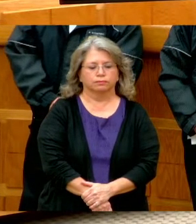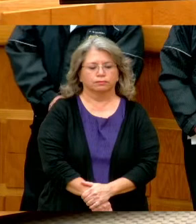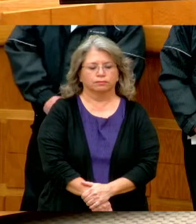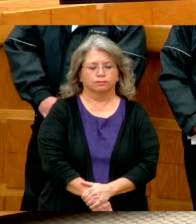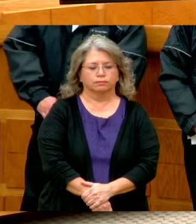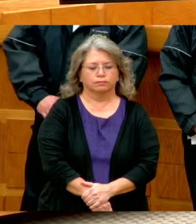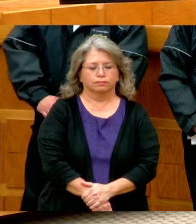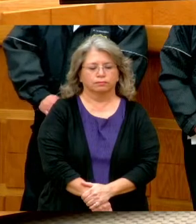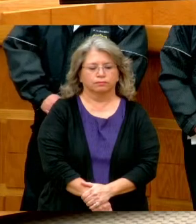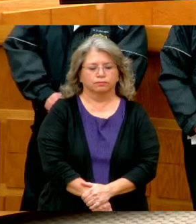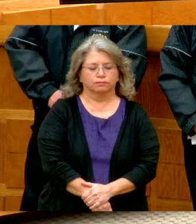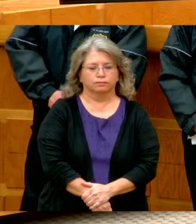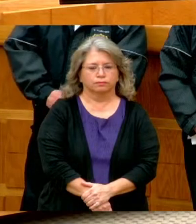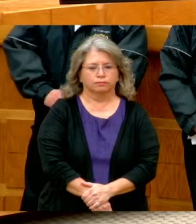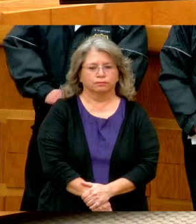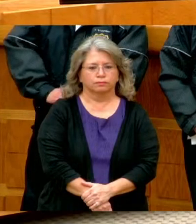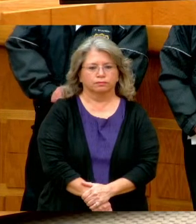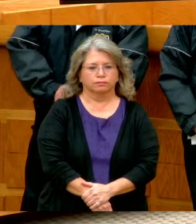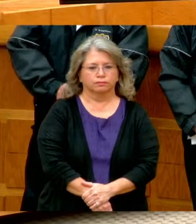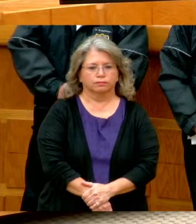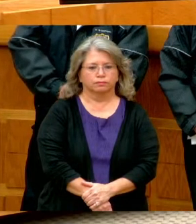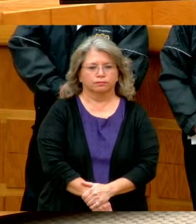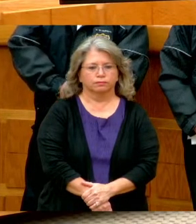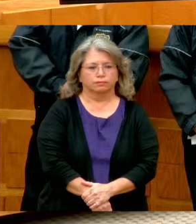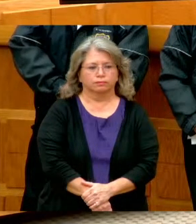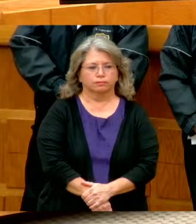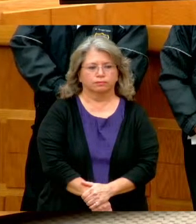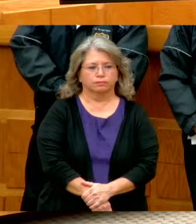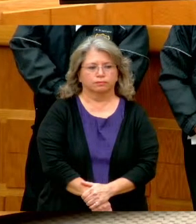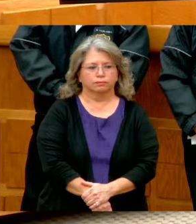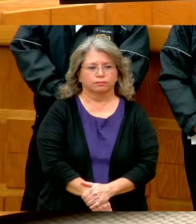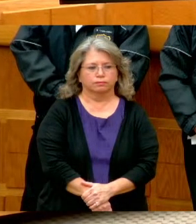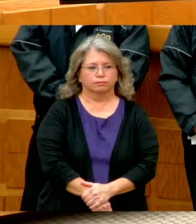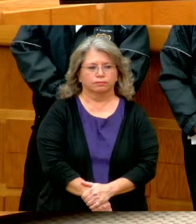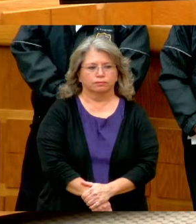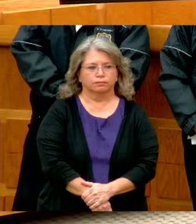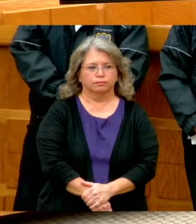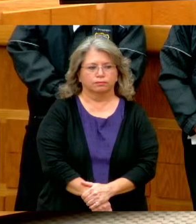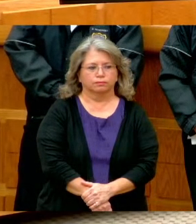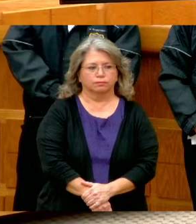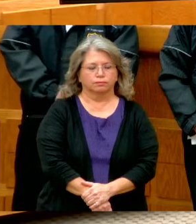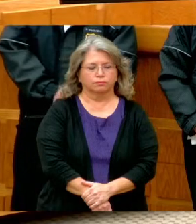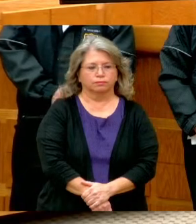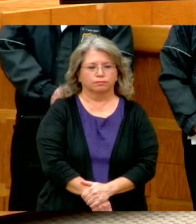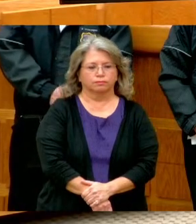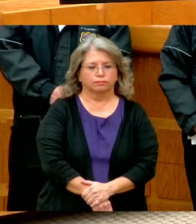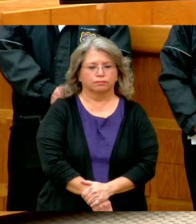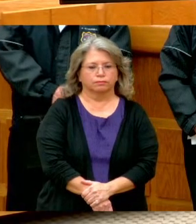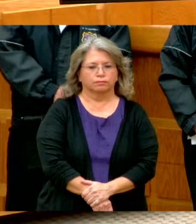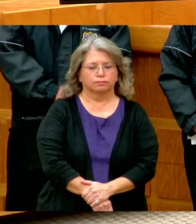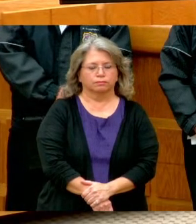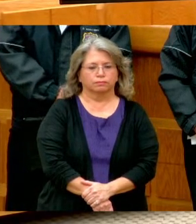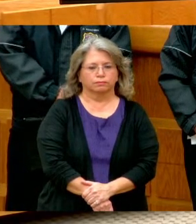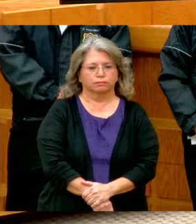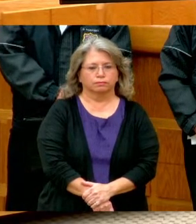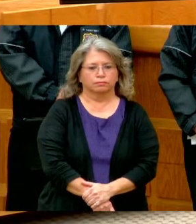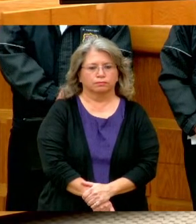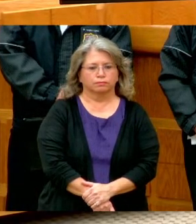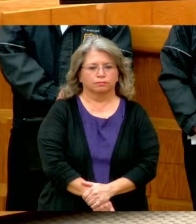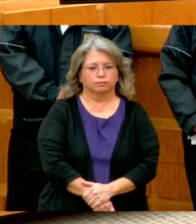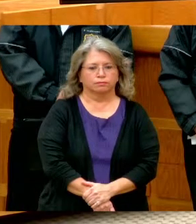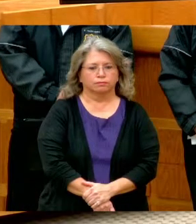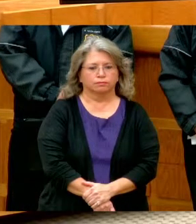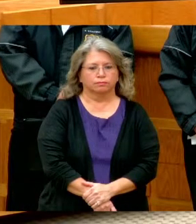www.cctexas.com/coronavirus. Para registrarse, va a tener que ir a ese portal. Su registro va a estar ya completo una vez que reciba el código QR